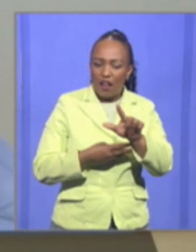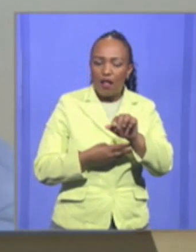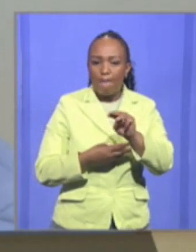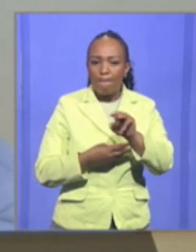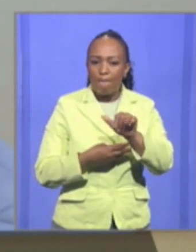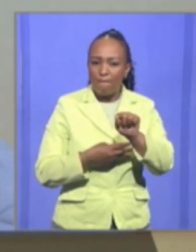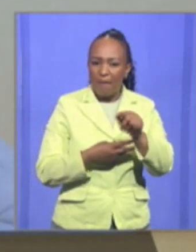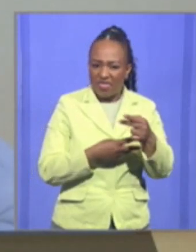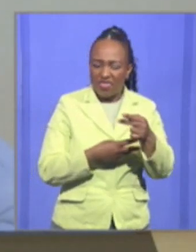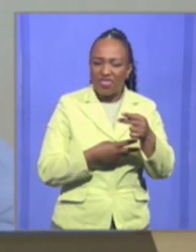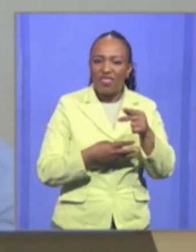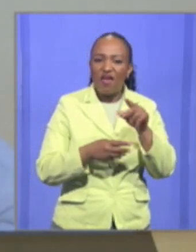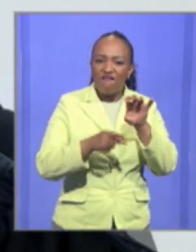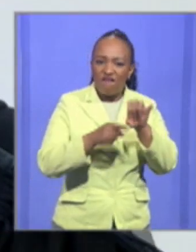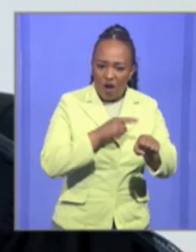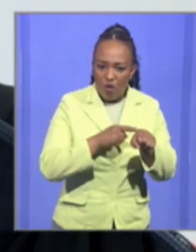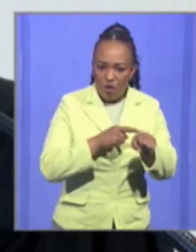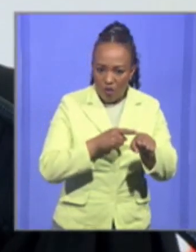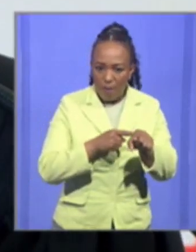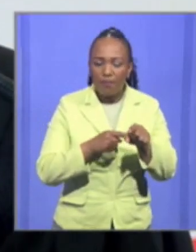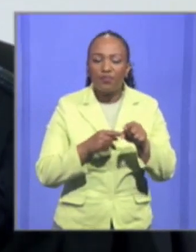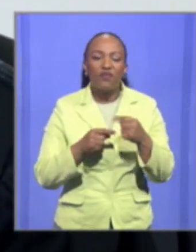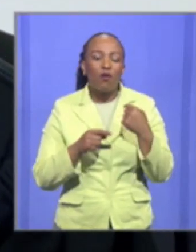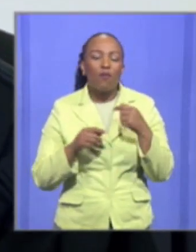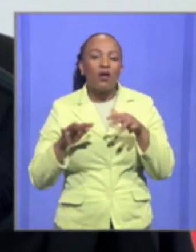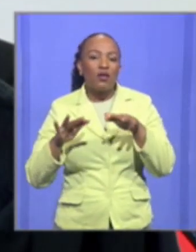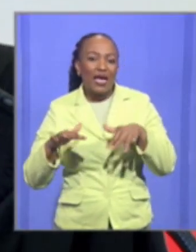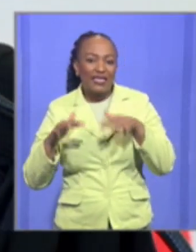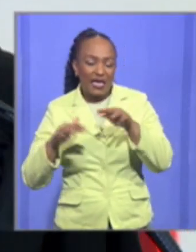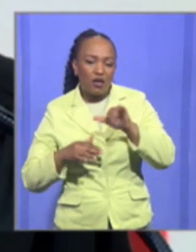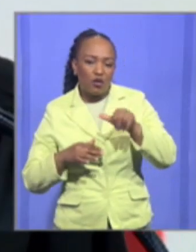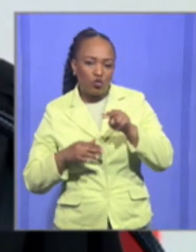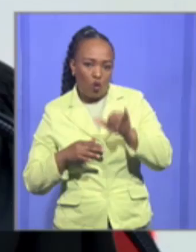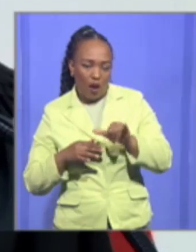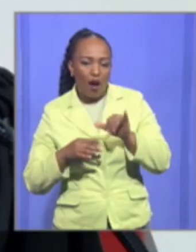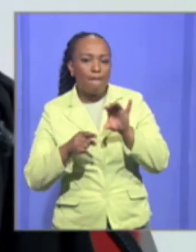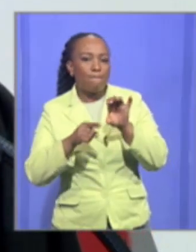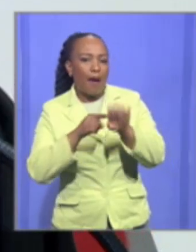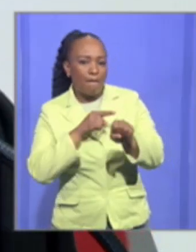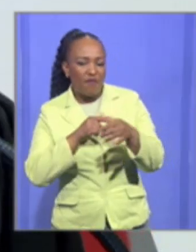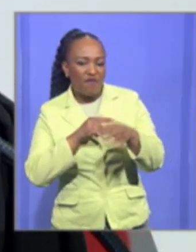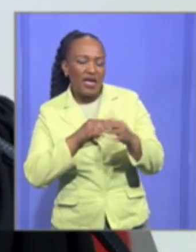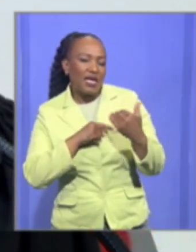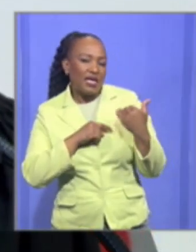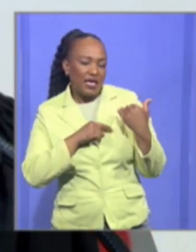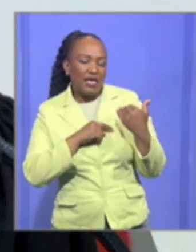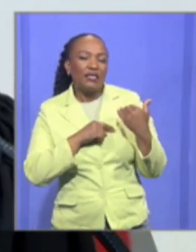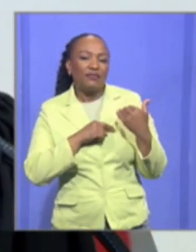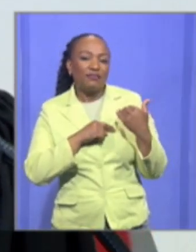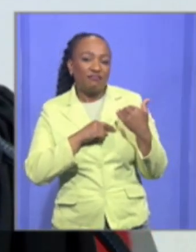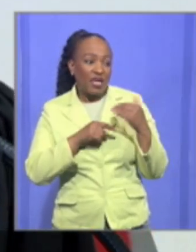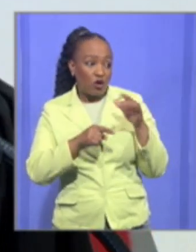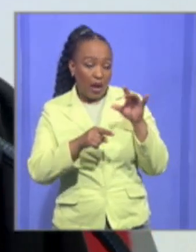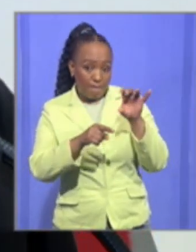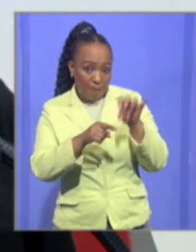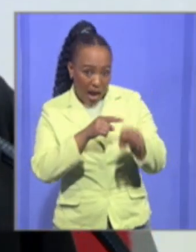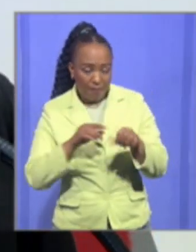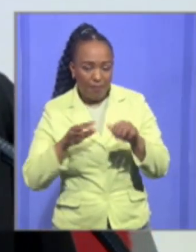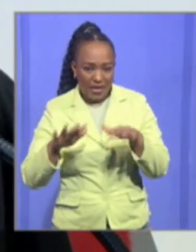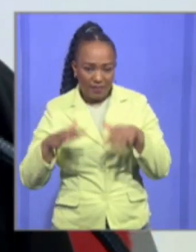If this incident happened on the 19th of July, the discovery was on the 19th of July, what happened to